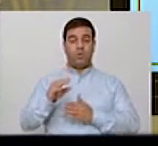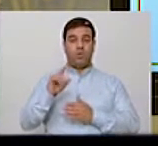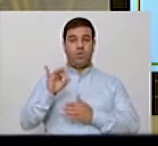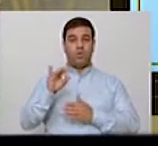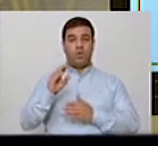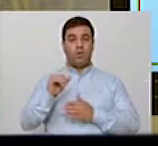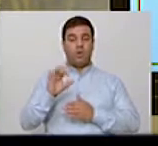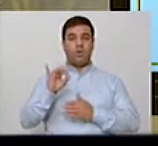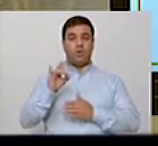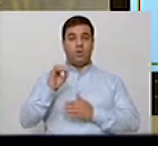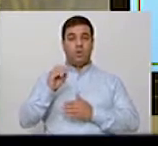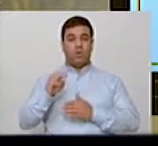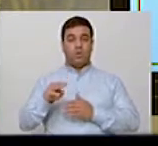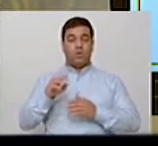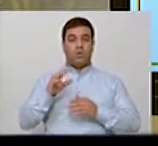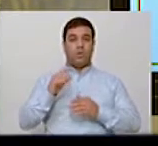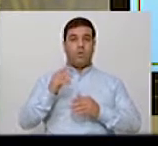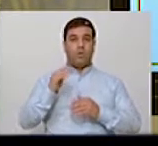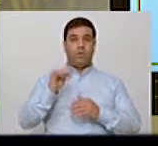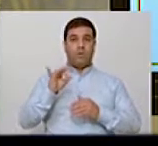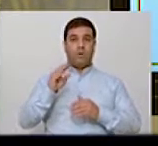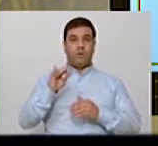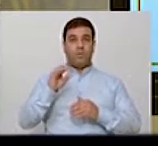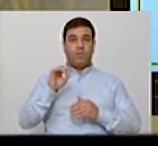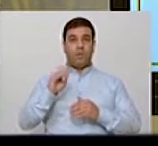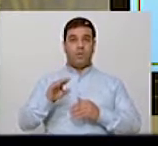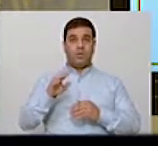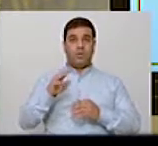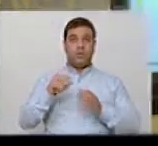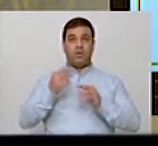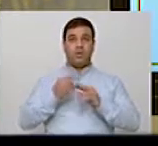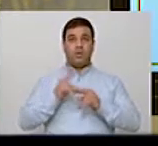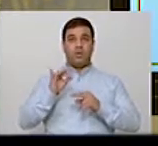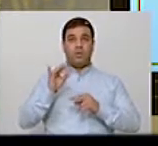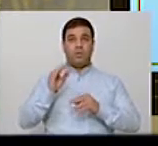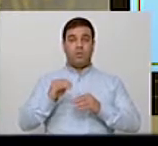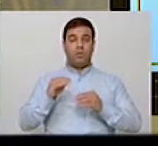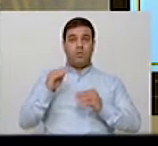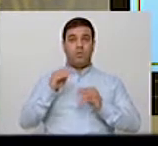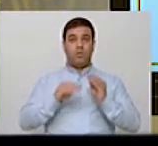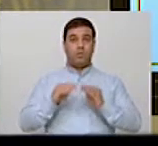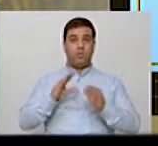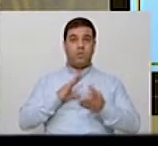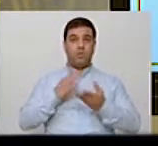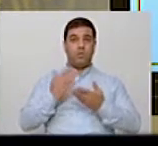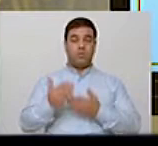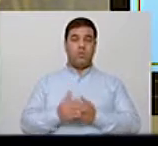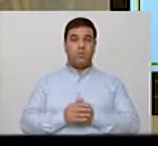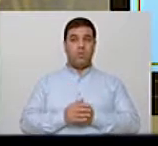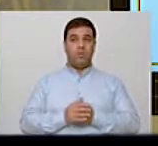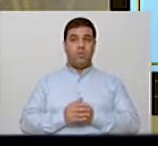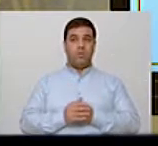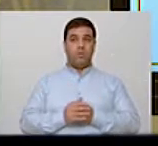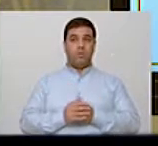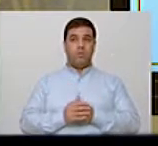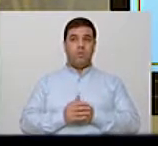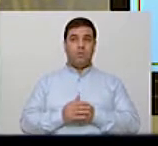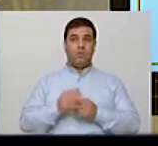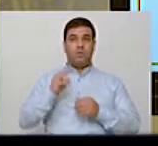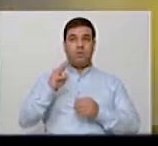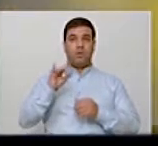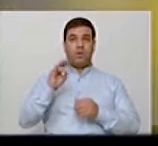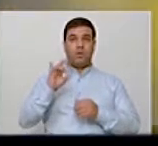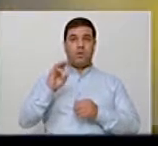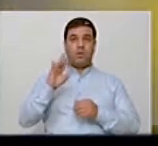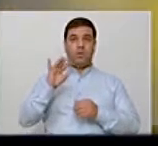hujayrasining organoidlari, xloroplastlarning telokoid tuzilmalarida amalga oshadi.